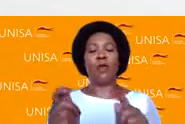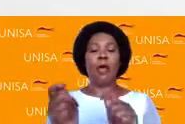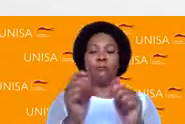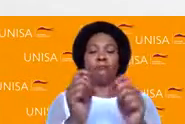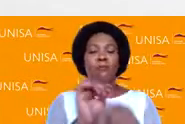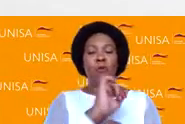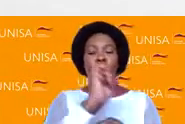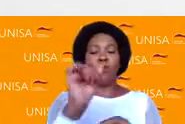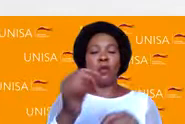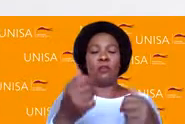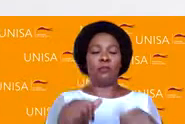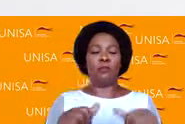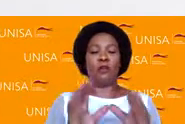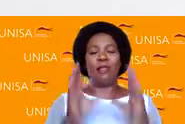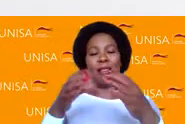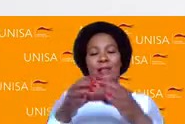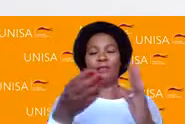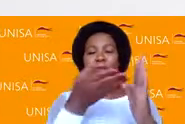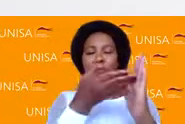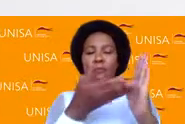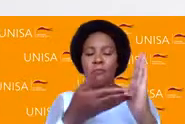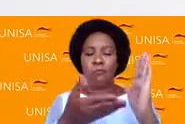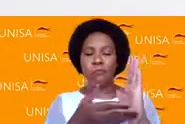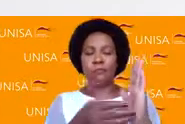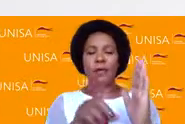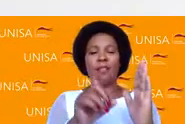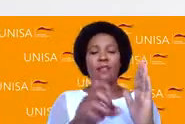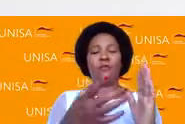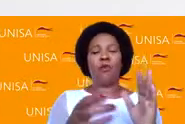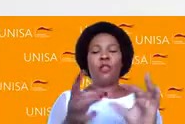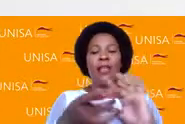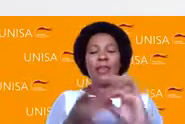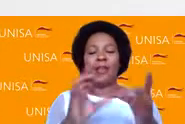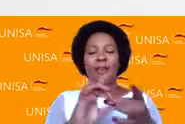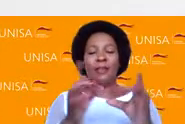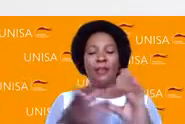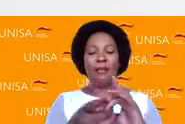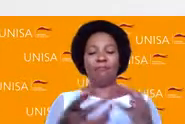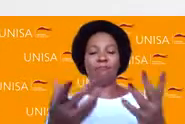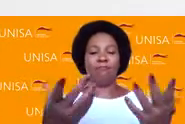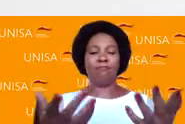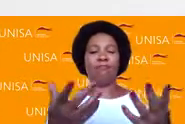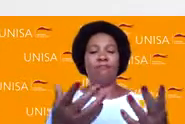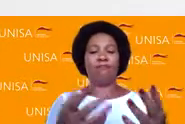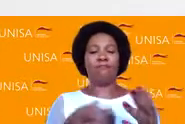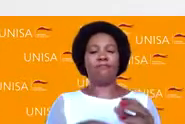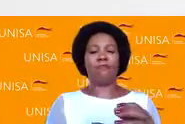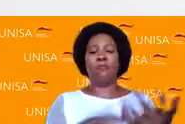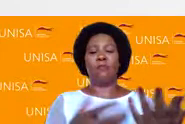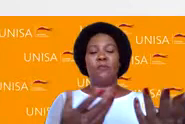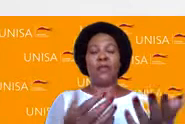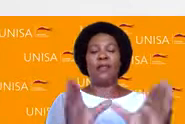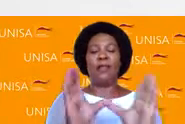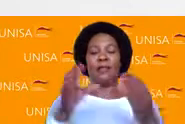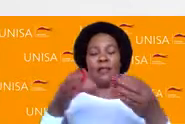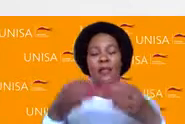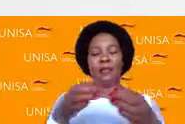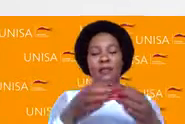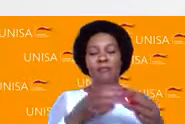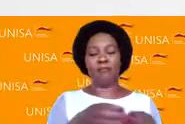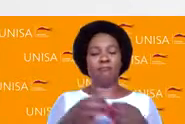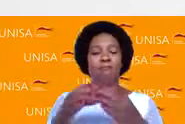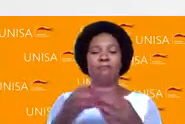there's free classes available, or you have to click on the link, or you have even paid classes, or you get free